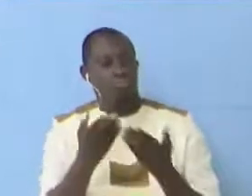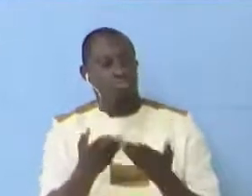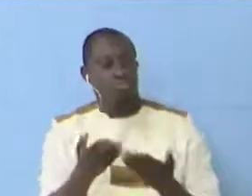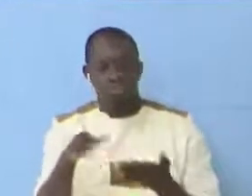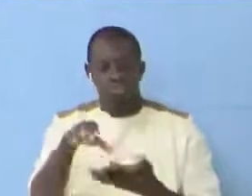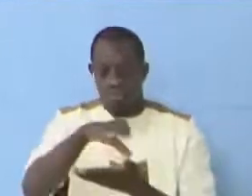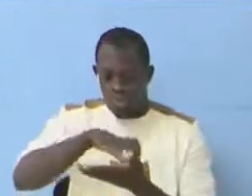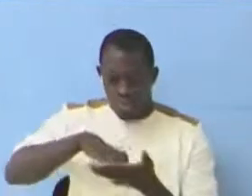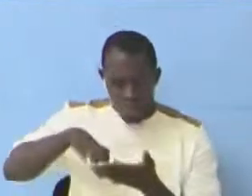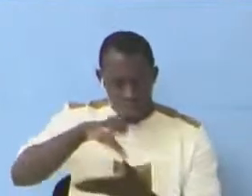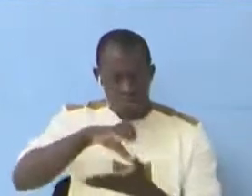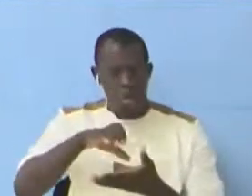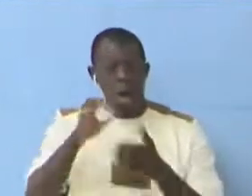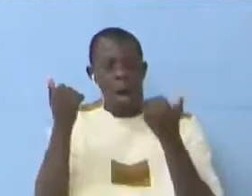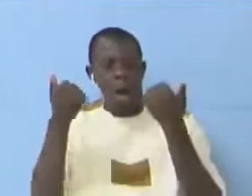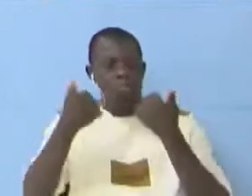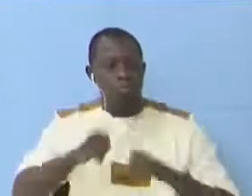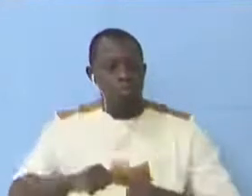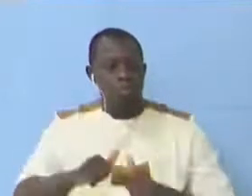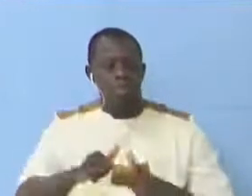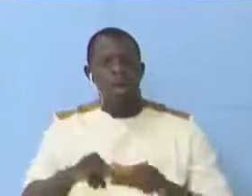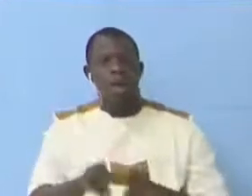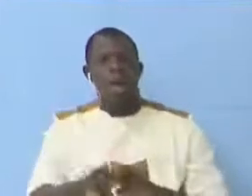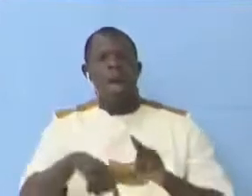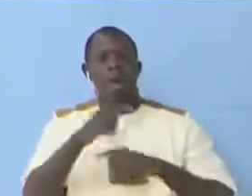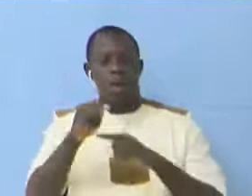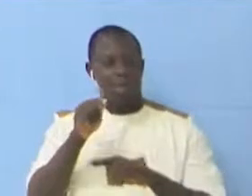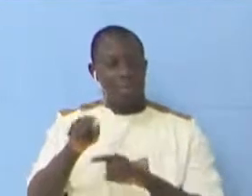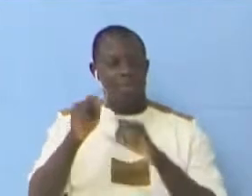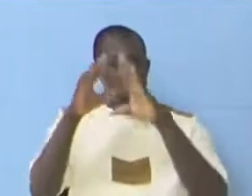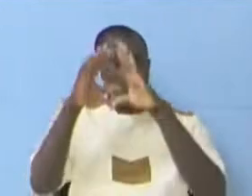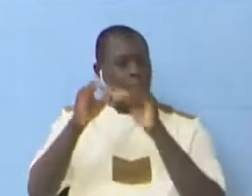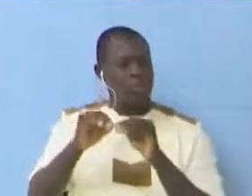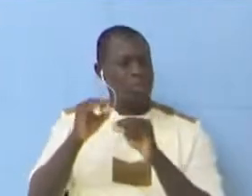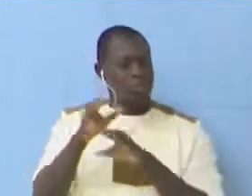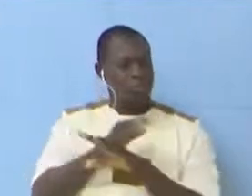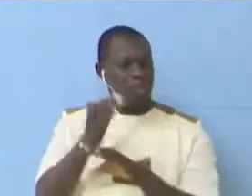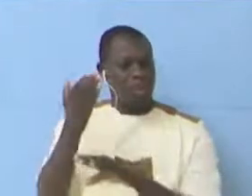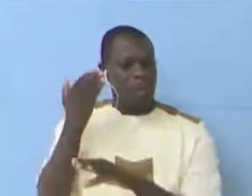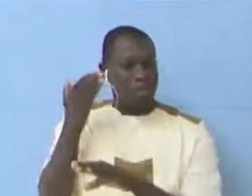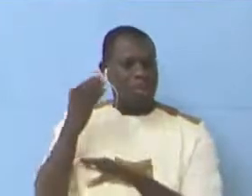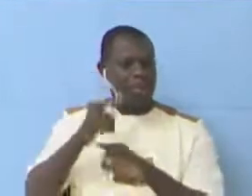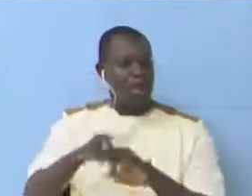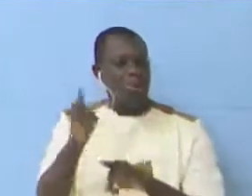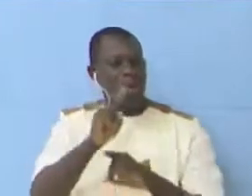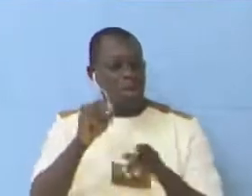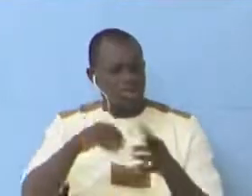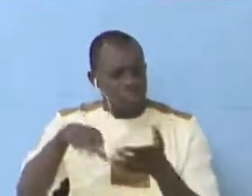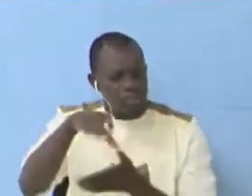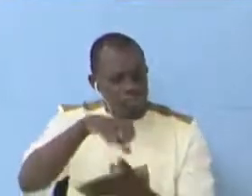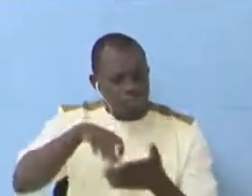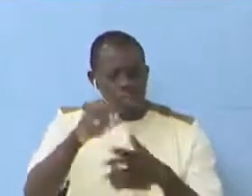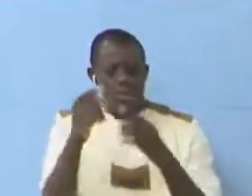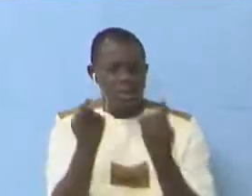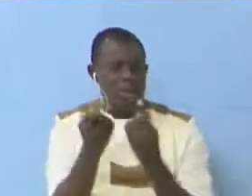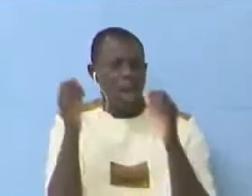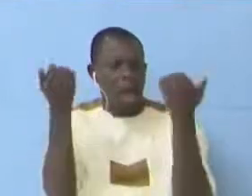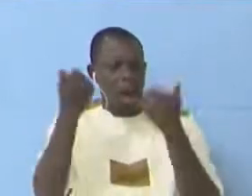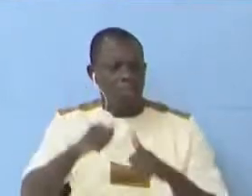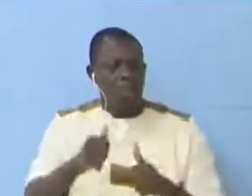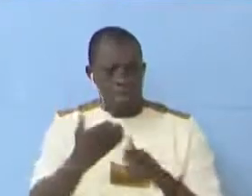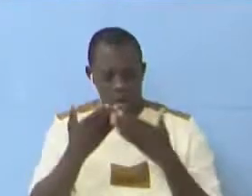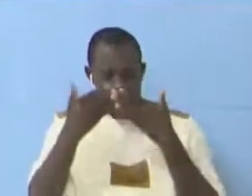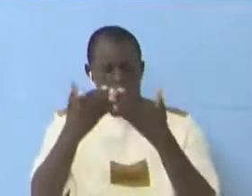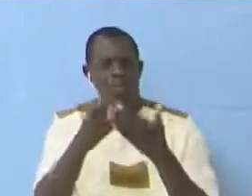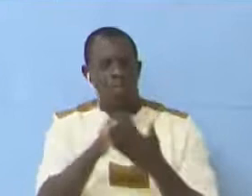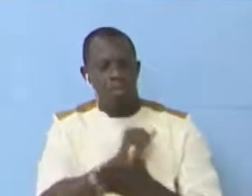chaos that really engulfed this office at the time. nañ wax mbiri jaxasoo boobu nga xam ne moo amoon ca